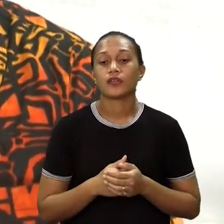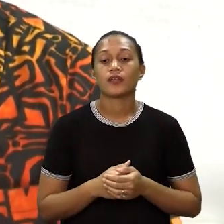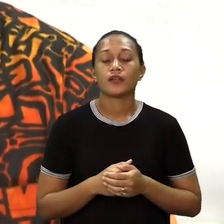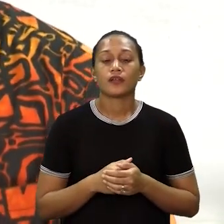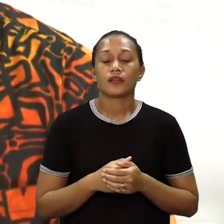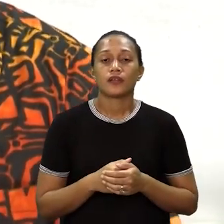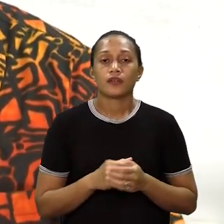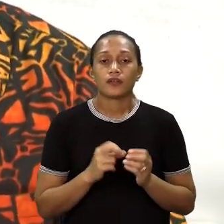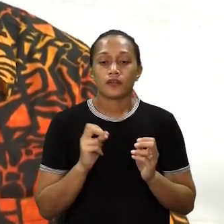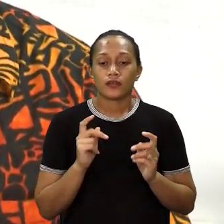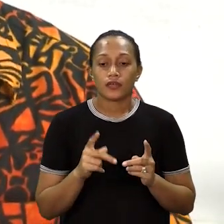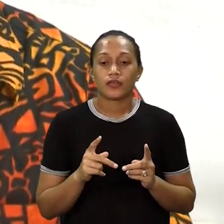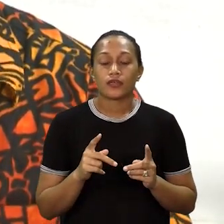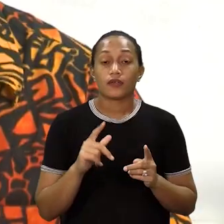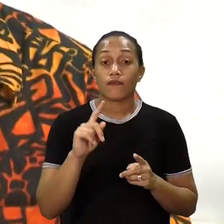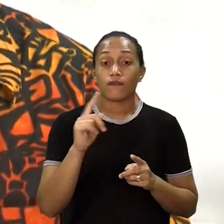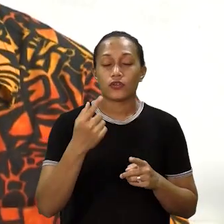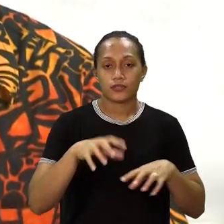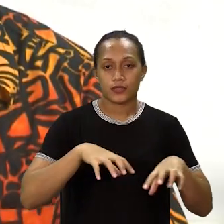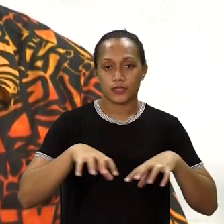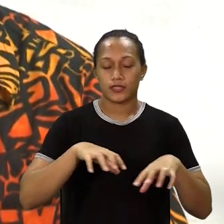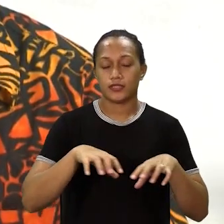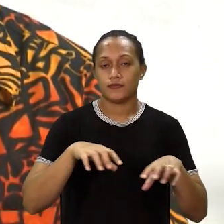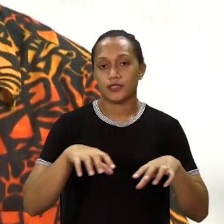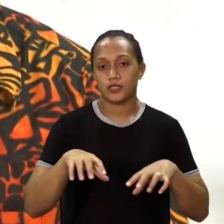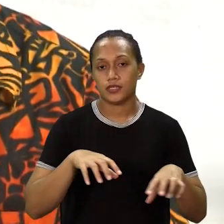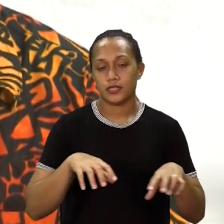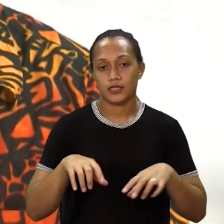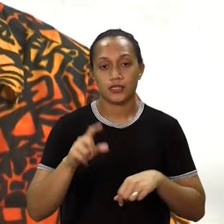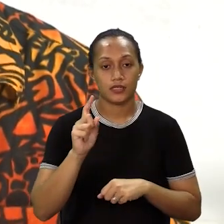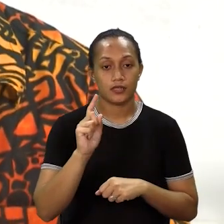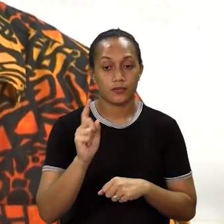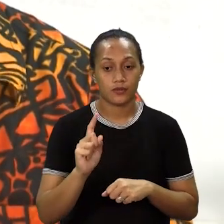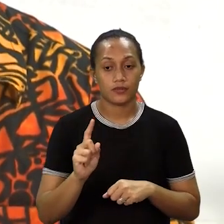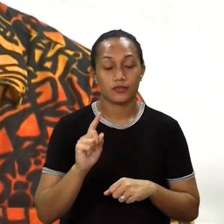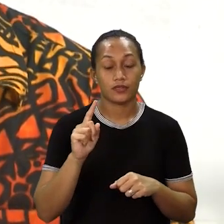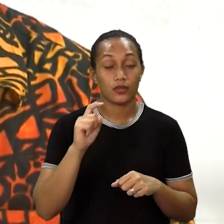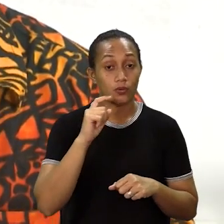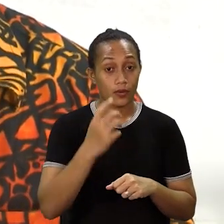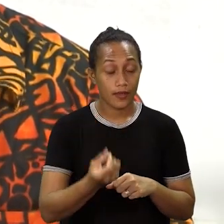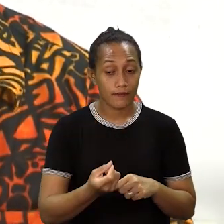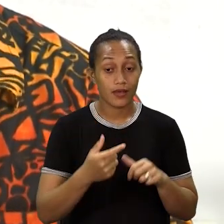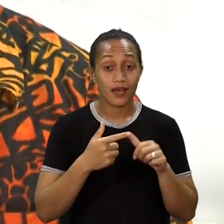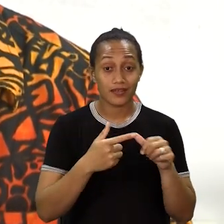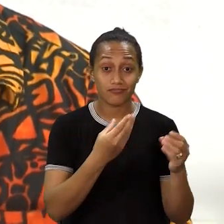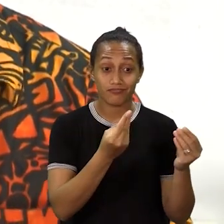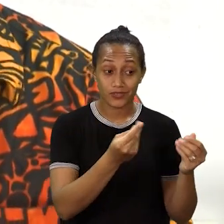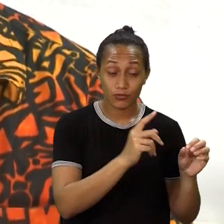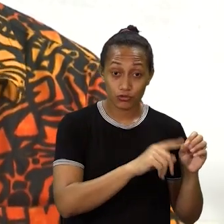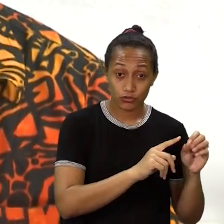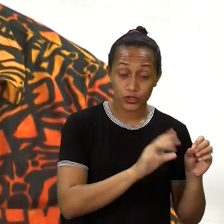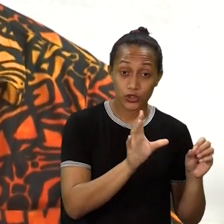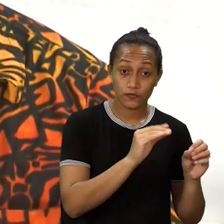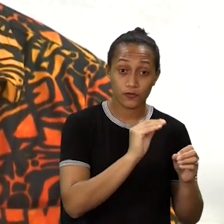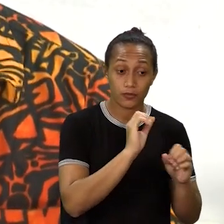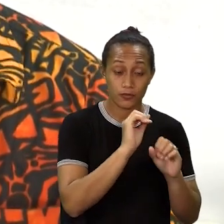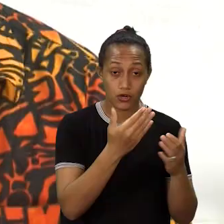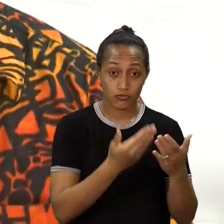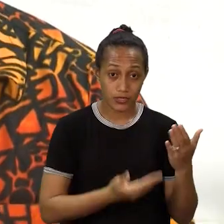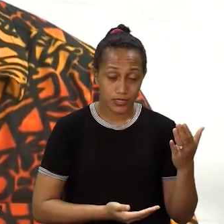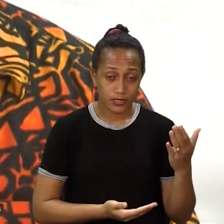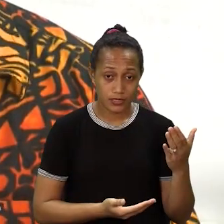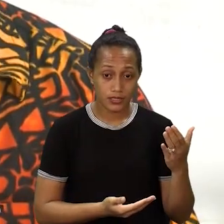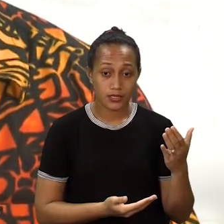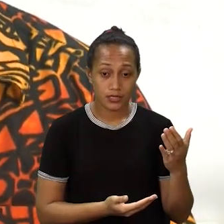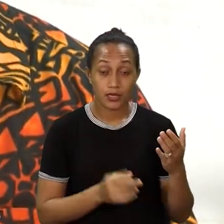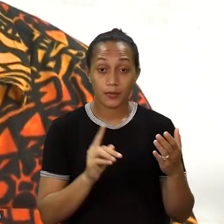Okay, well done. Right. Our first activity for this morning. Now we have answered some of the